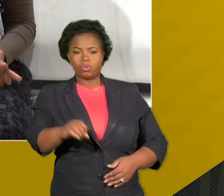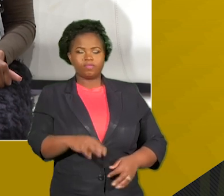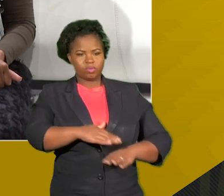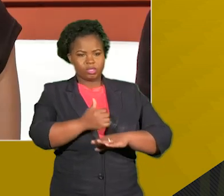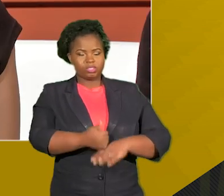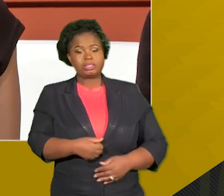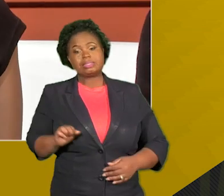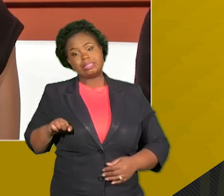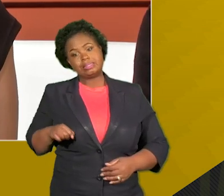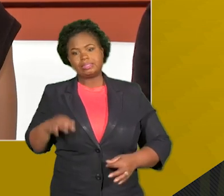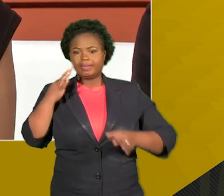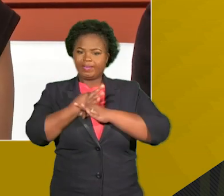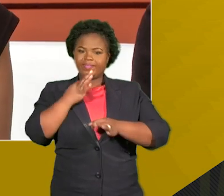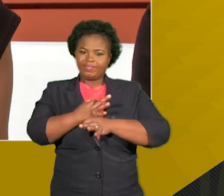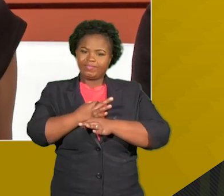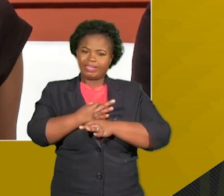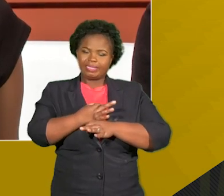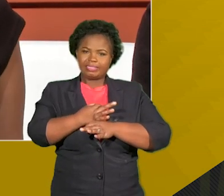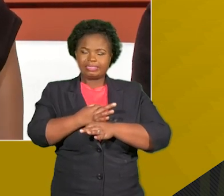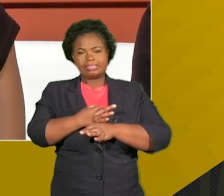father's name, and I thought he had a strategic name.